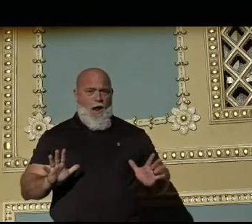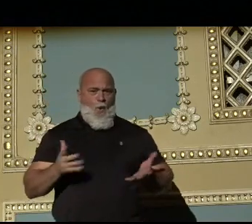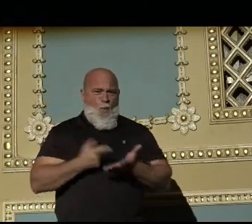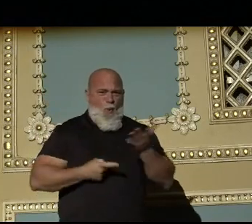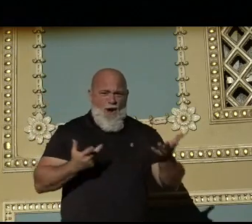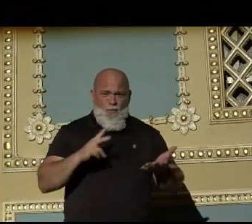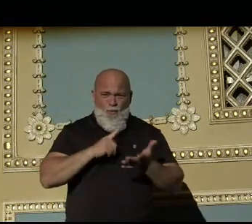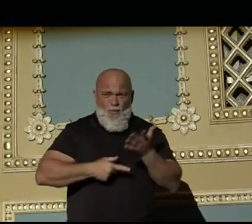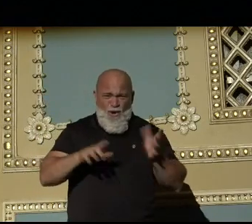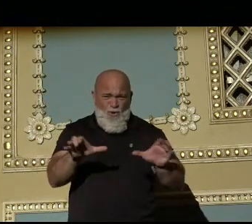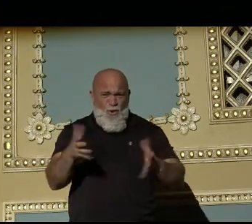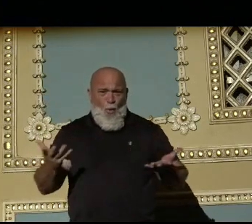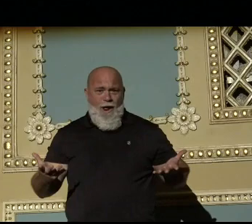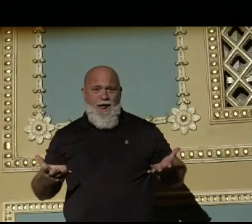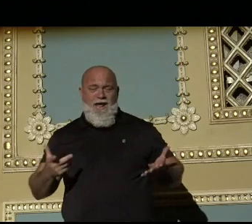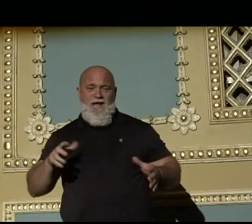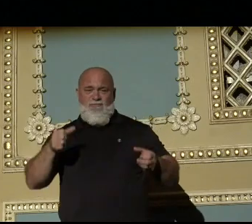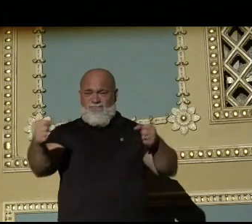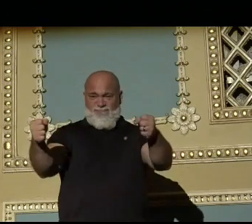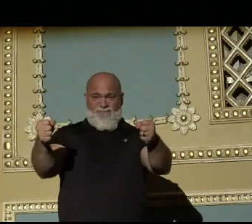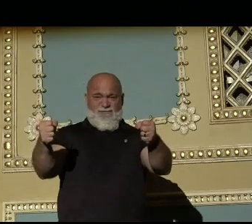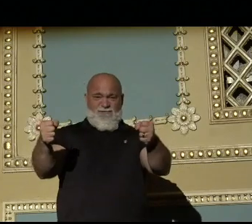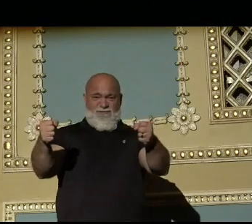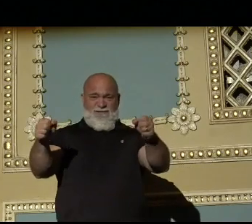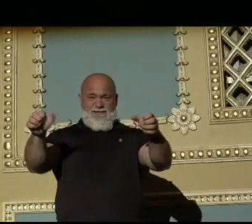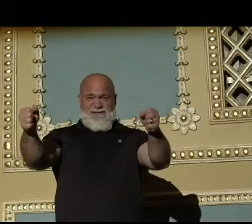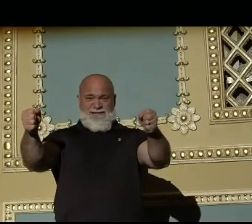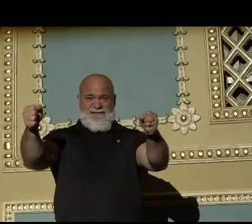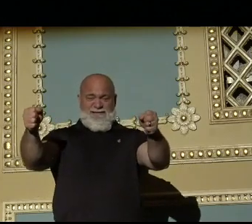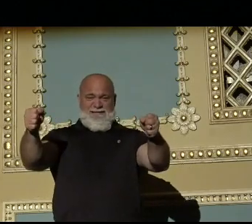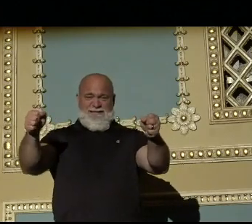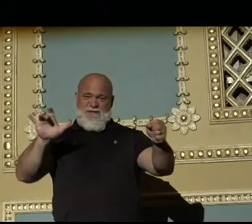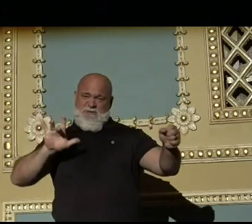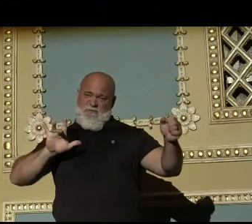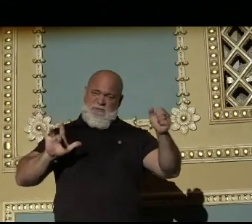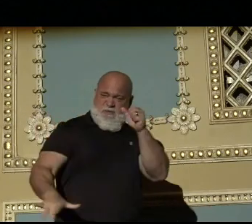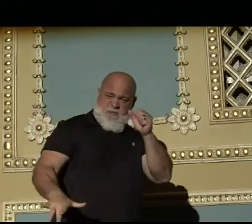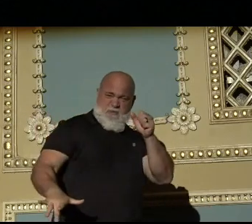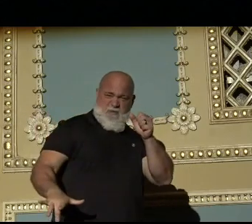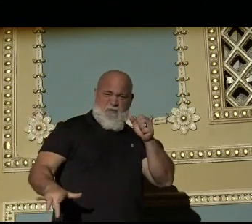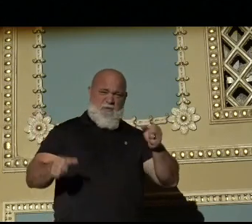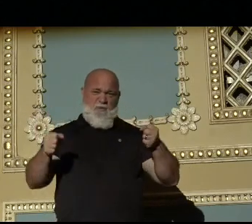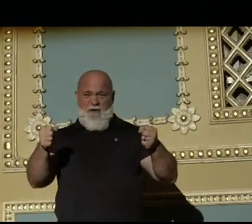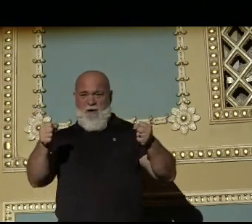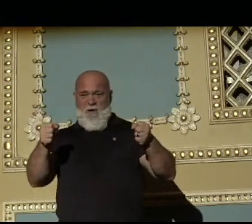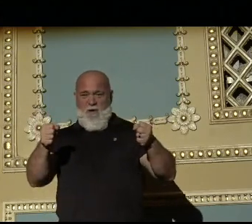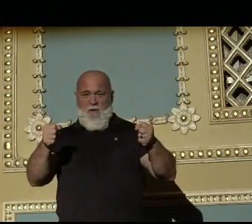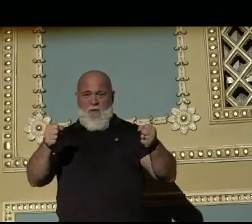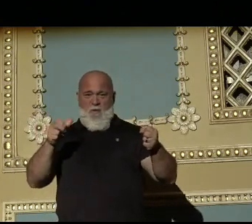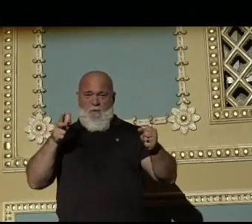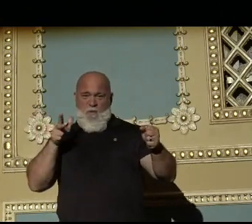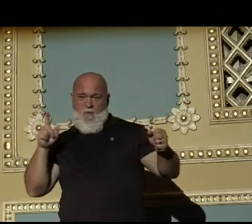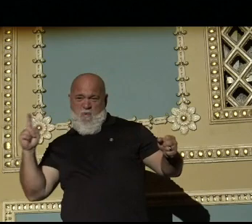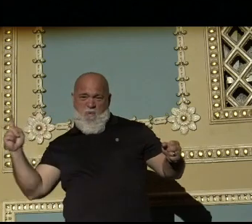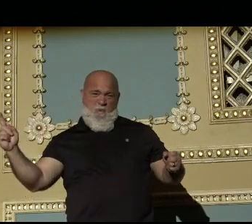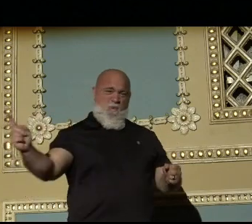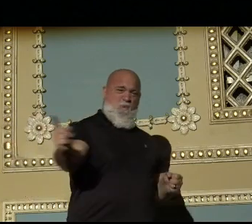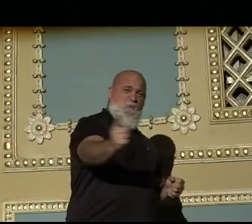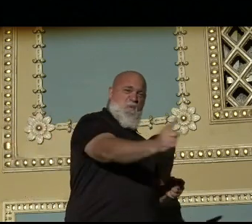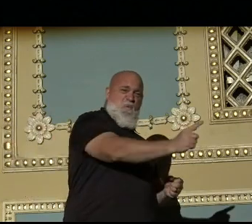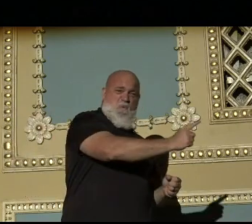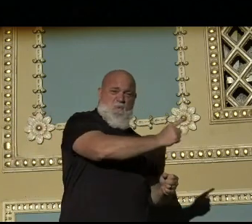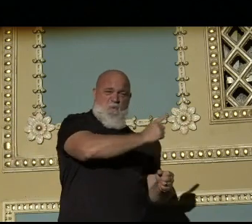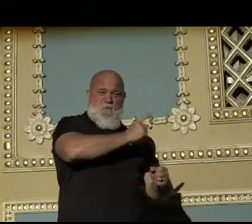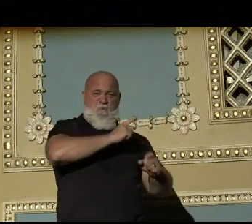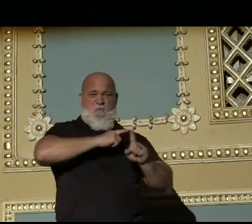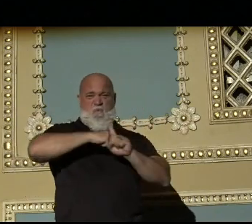doing? And he grabbed the wheel 10 and 2, and he gassed it. He just floored it. And we made one more pass around, gaining speed. And all of a sudden, he shot up